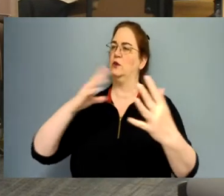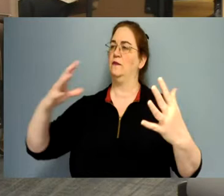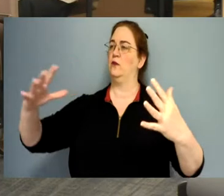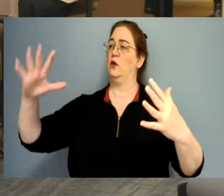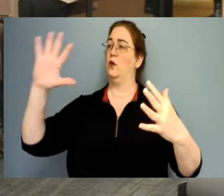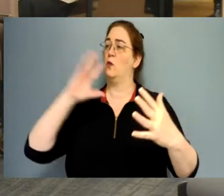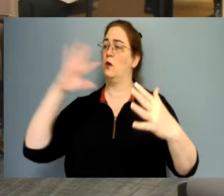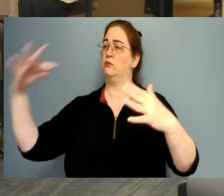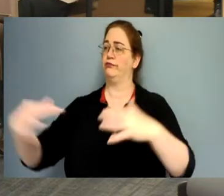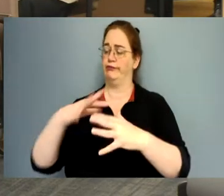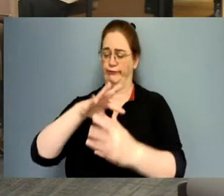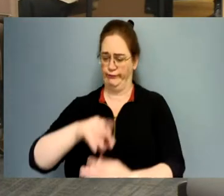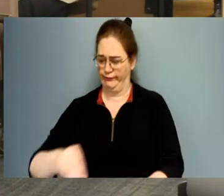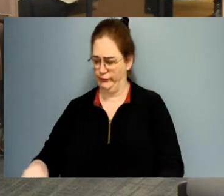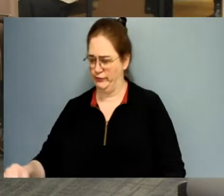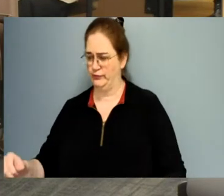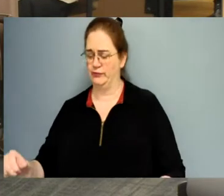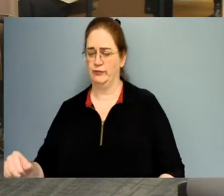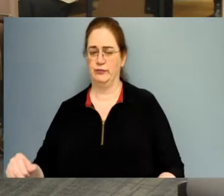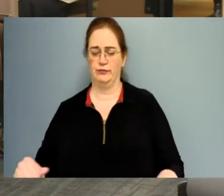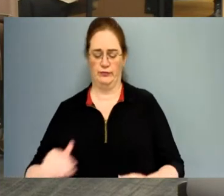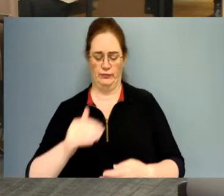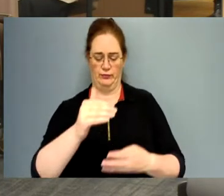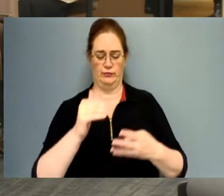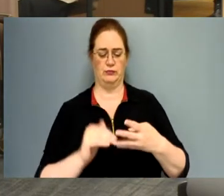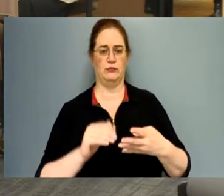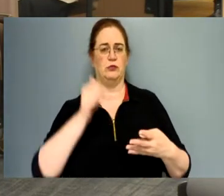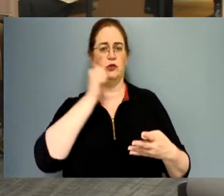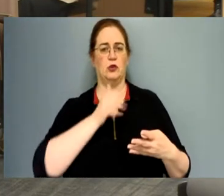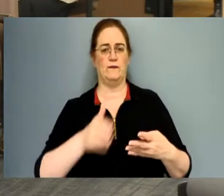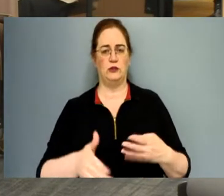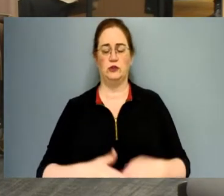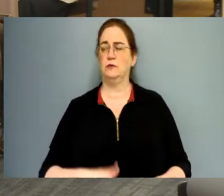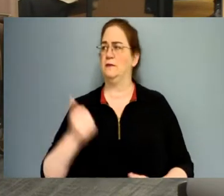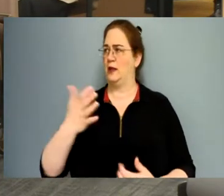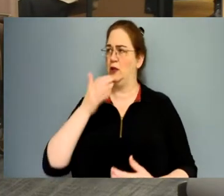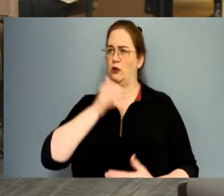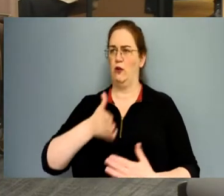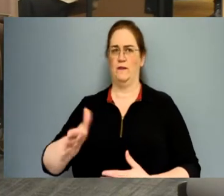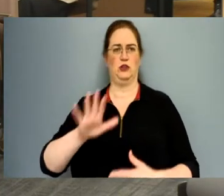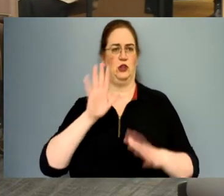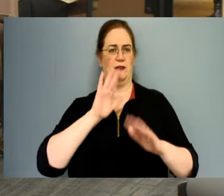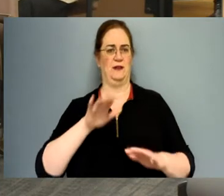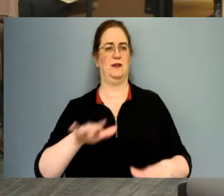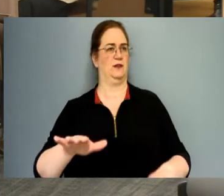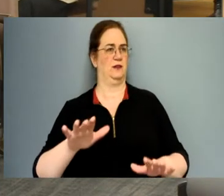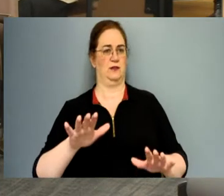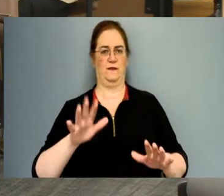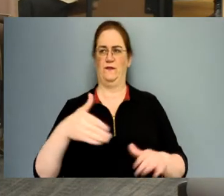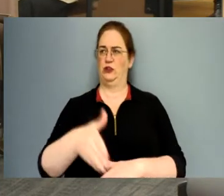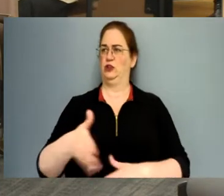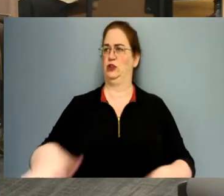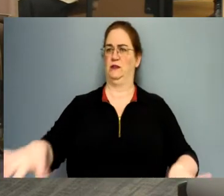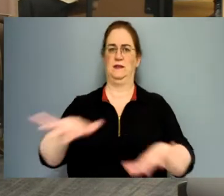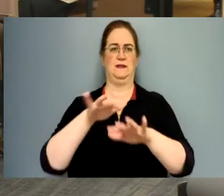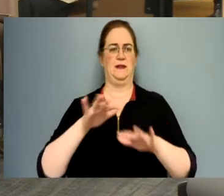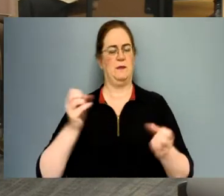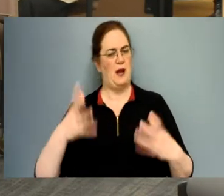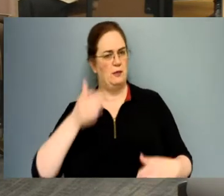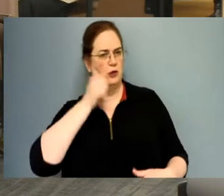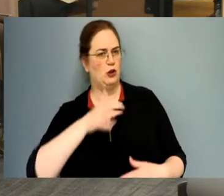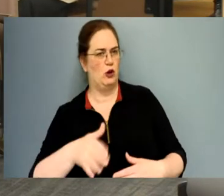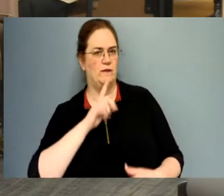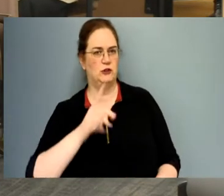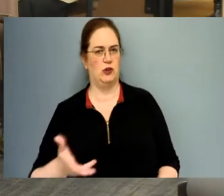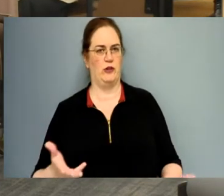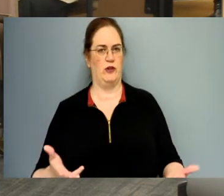fingers. Girlfish. There are plenty of girlfish in the sea, but how many there are plenty of fish in the sea, but how many girlfish are